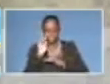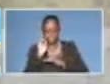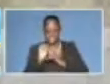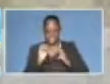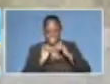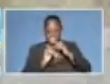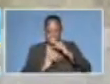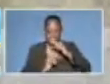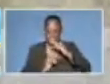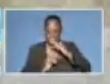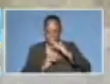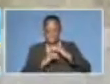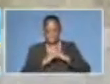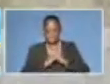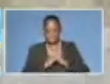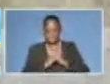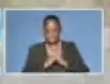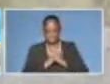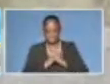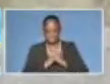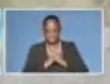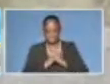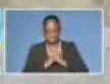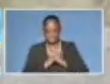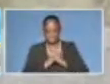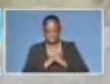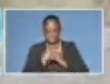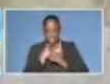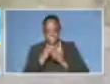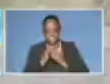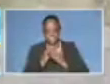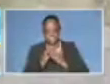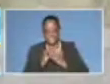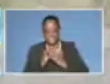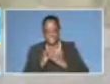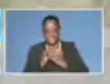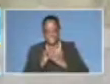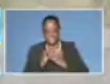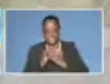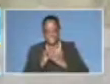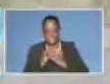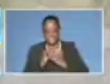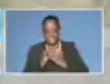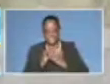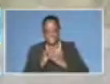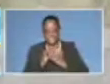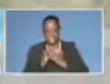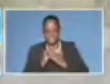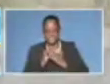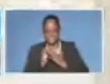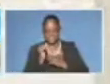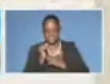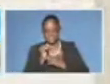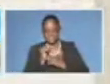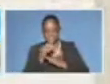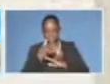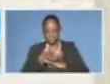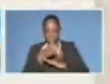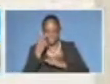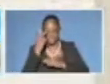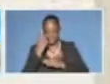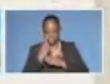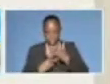the pre-pandemic comparison, so that's almost equivalent to pre-pandemic levels. And over the first half